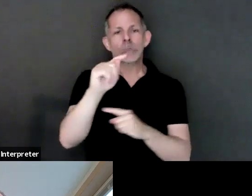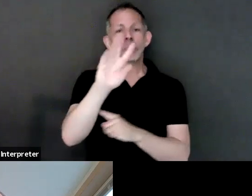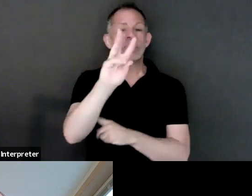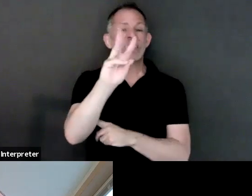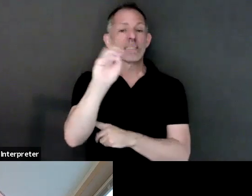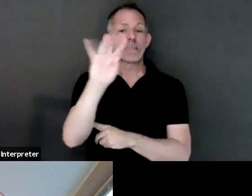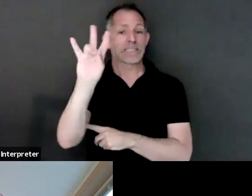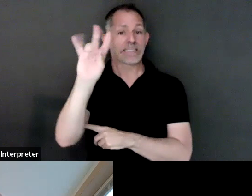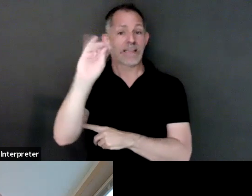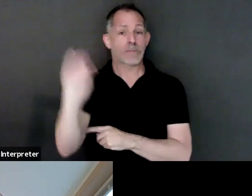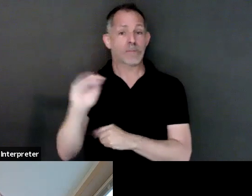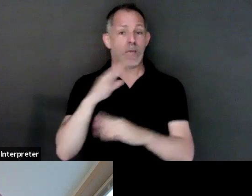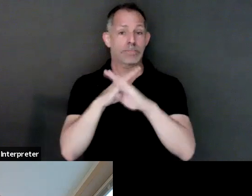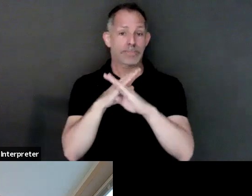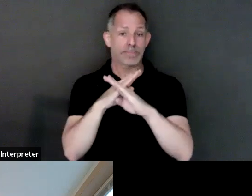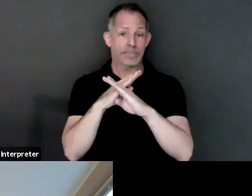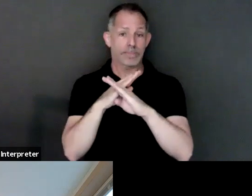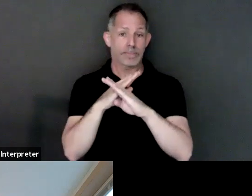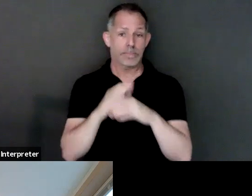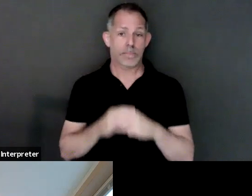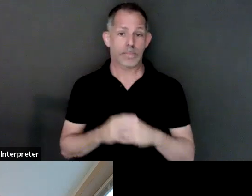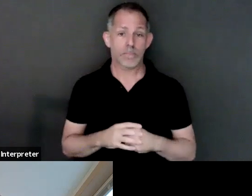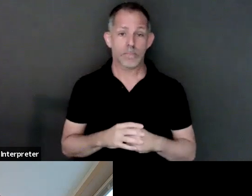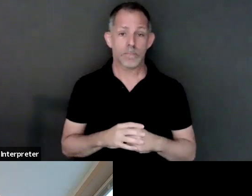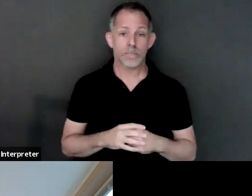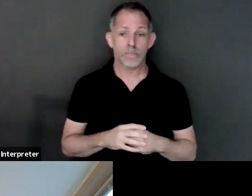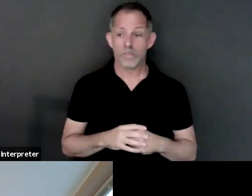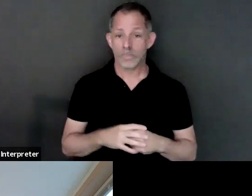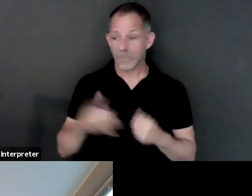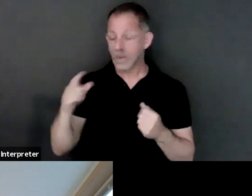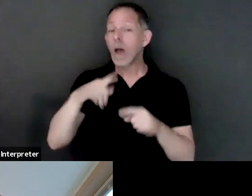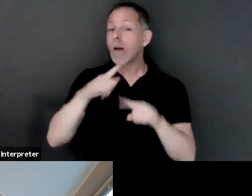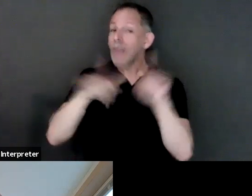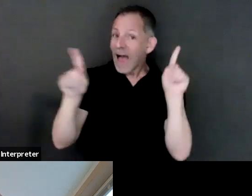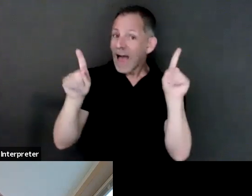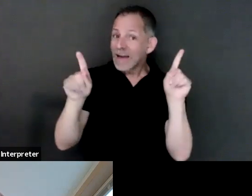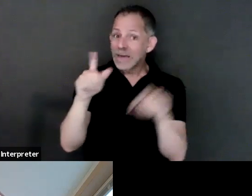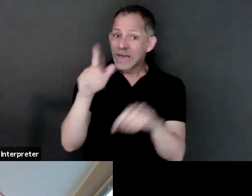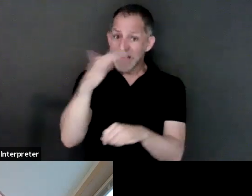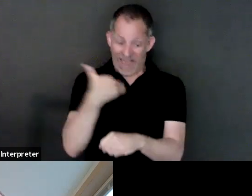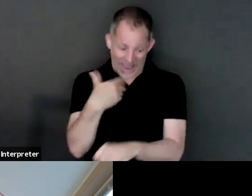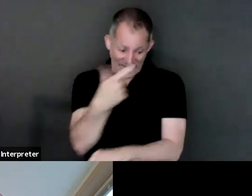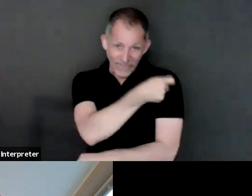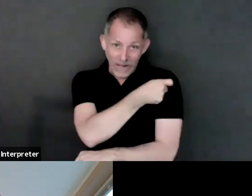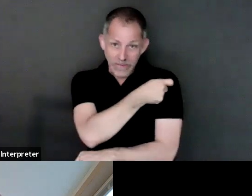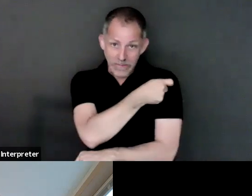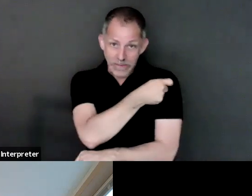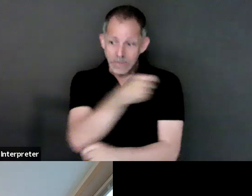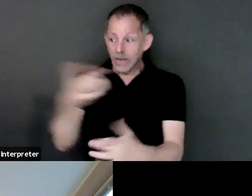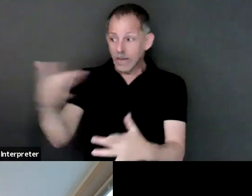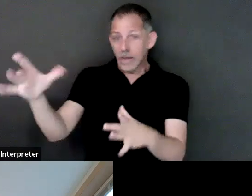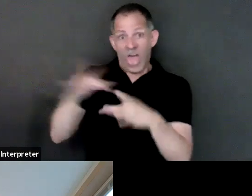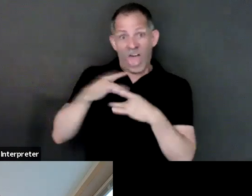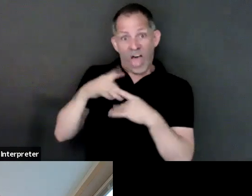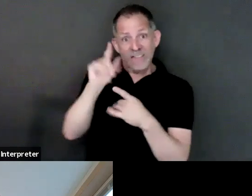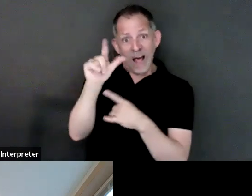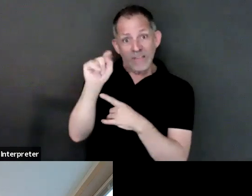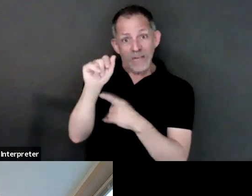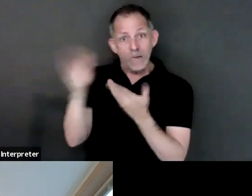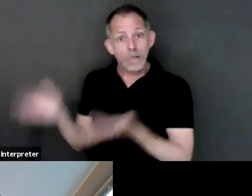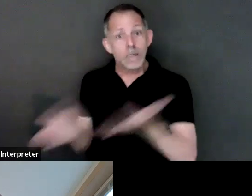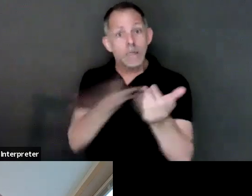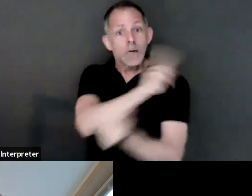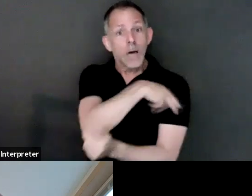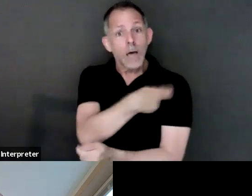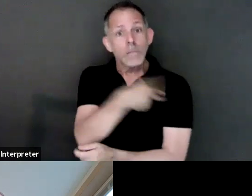death. So we continue to recommend that anyone who's not vaccinated and eligible go get that done as soon as